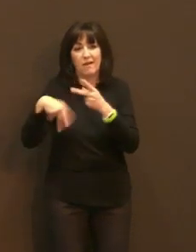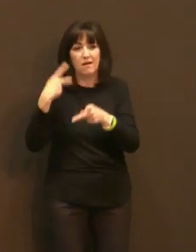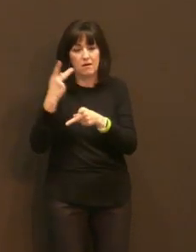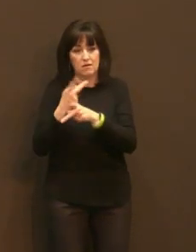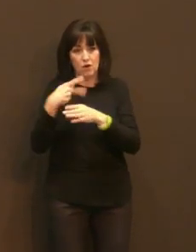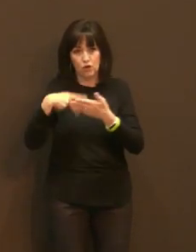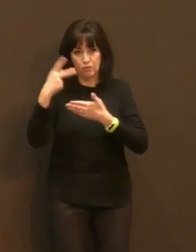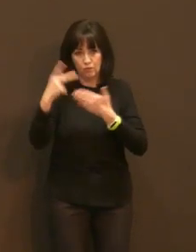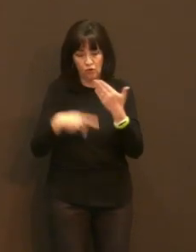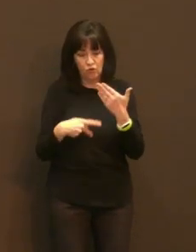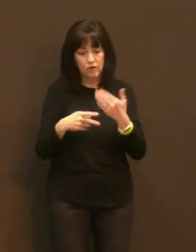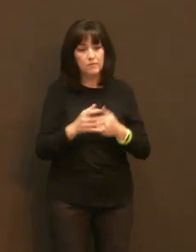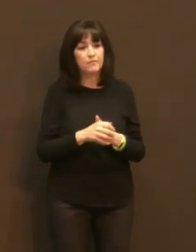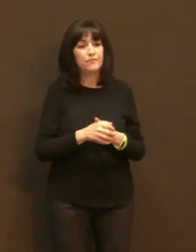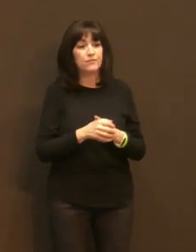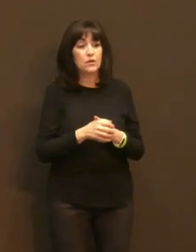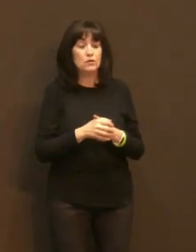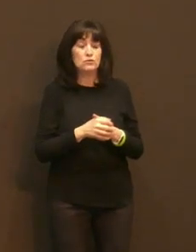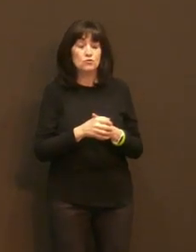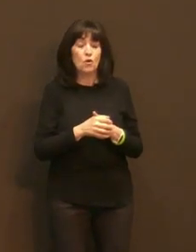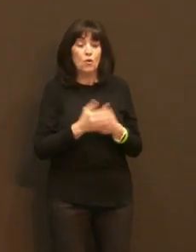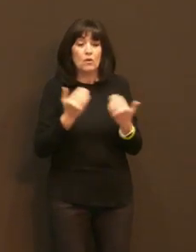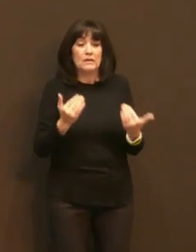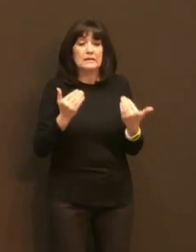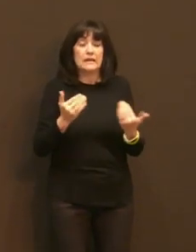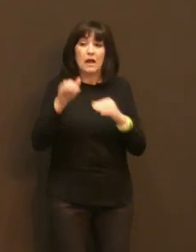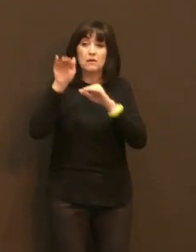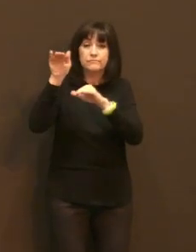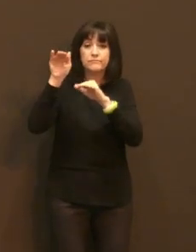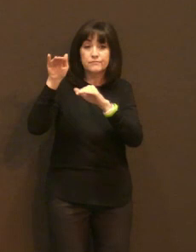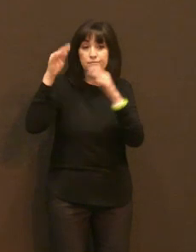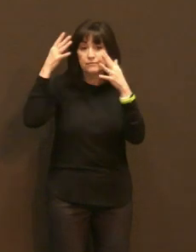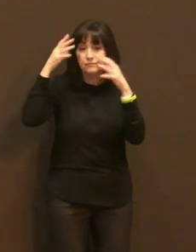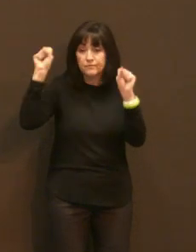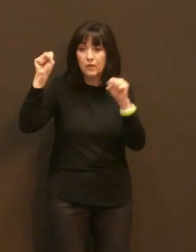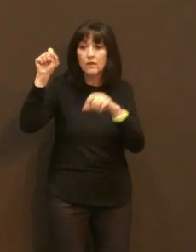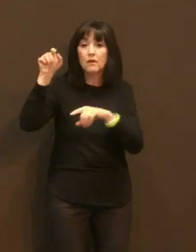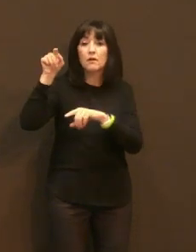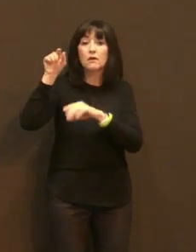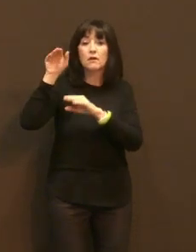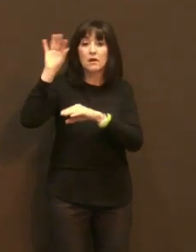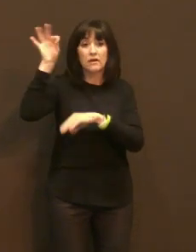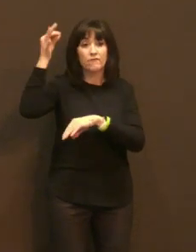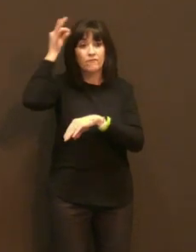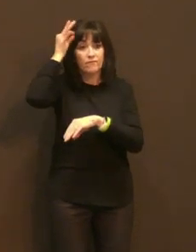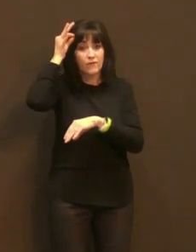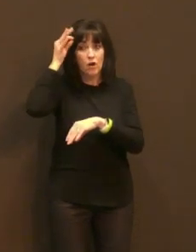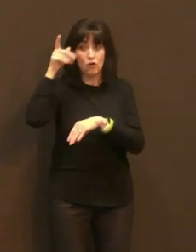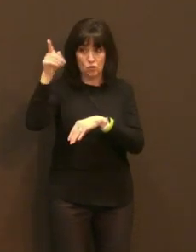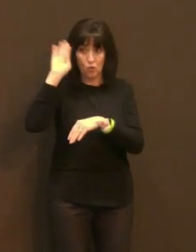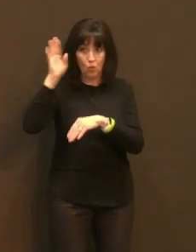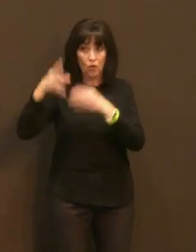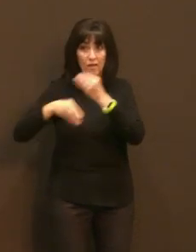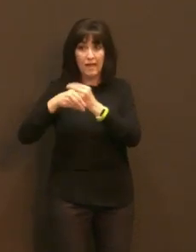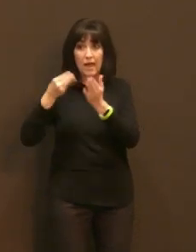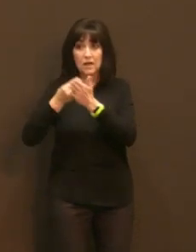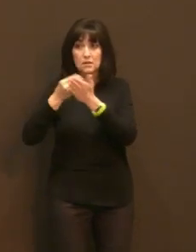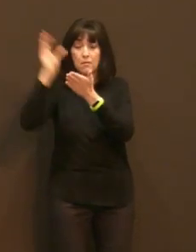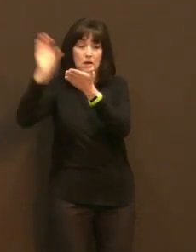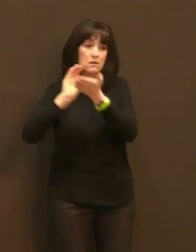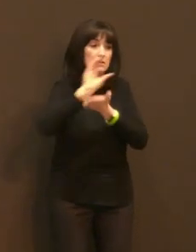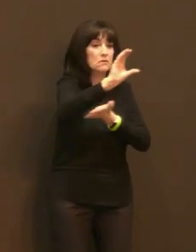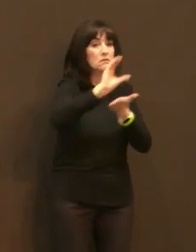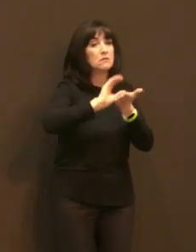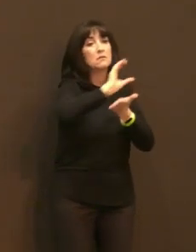program, and that would be a good thing. There are other programs that folks want to be added to that, including